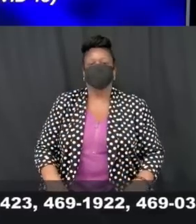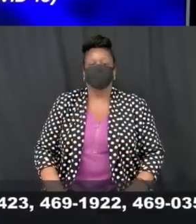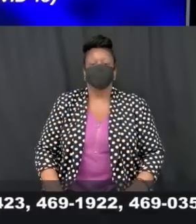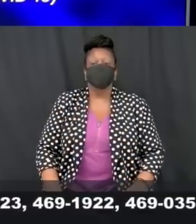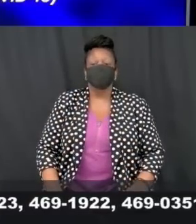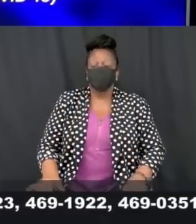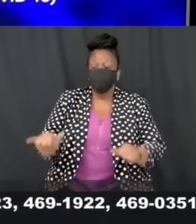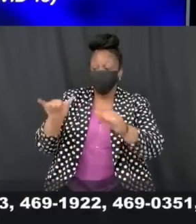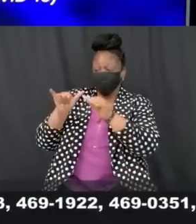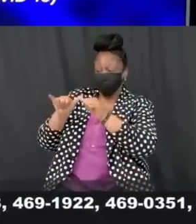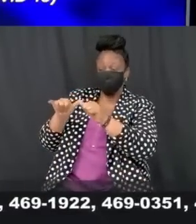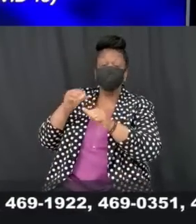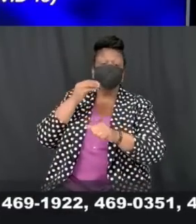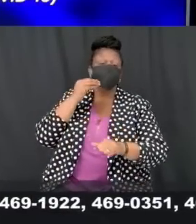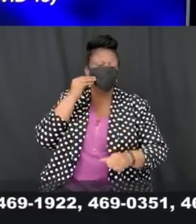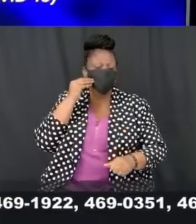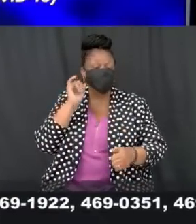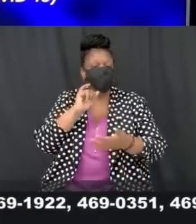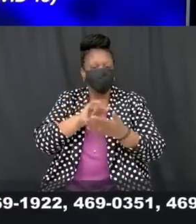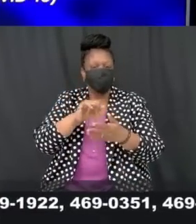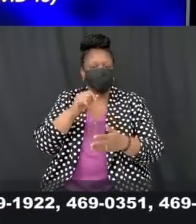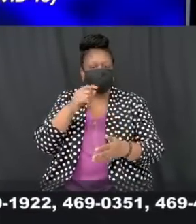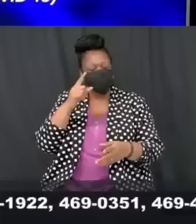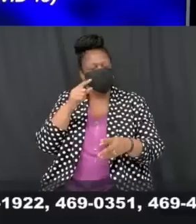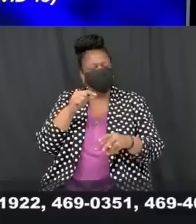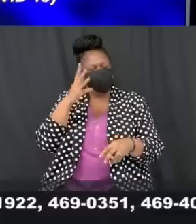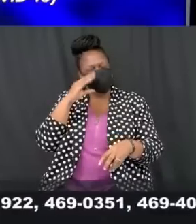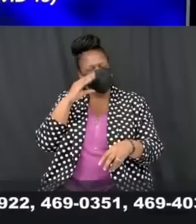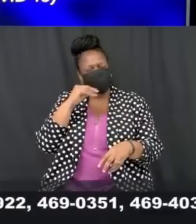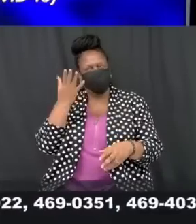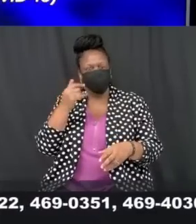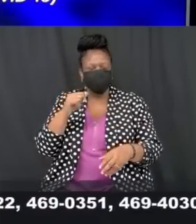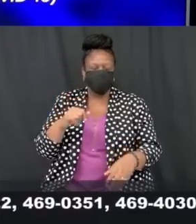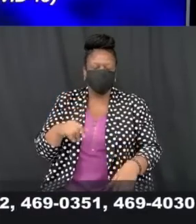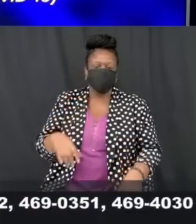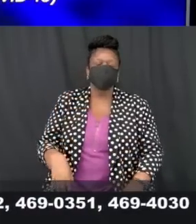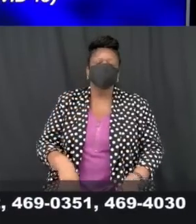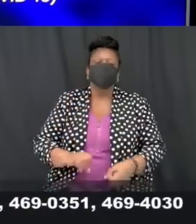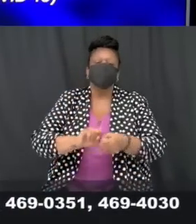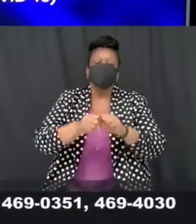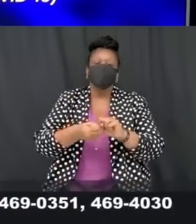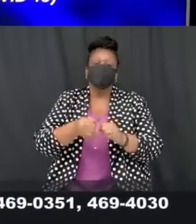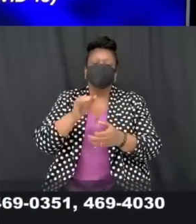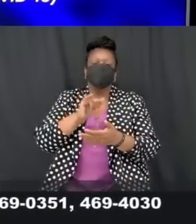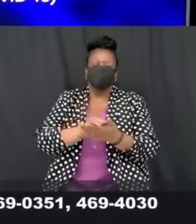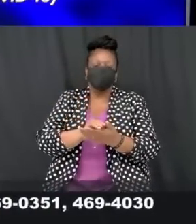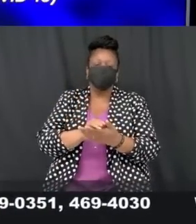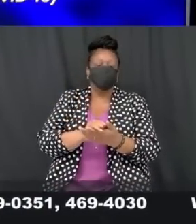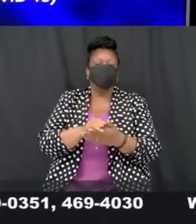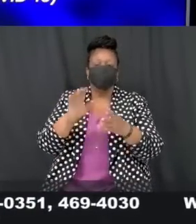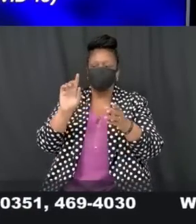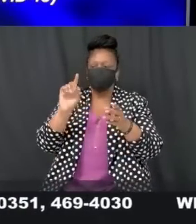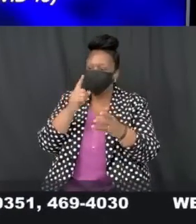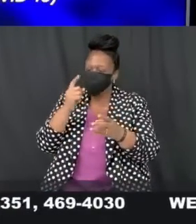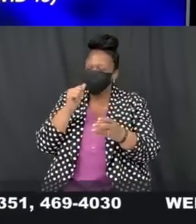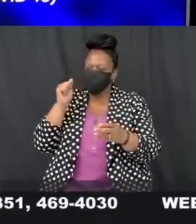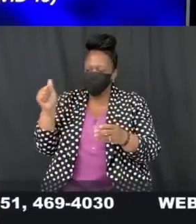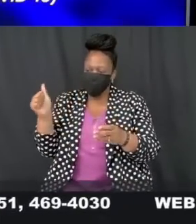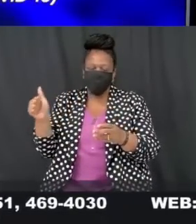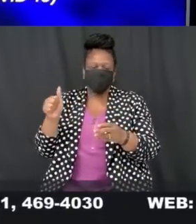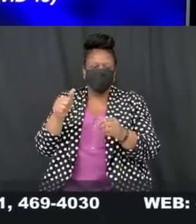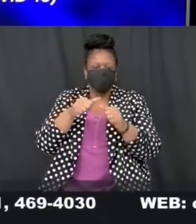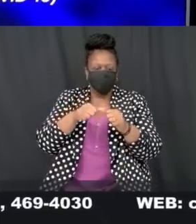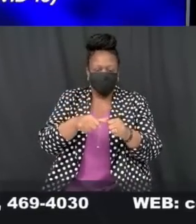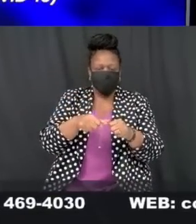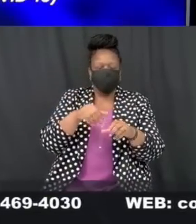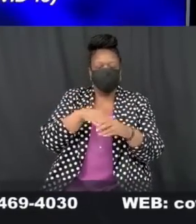of residence to avoid contact outside of the family, except essential workers who are required